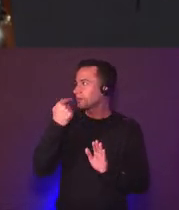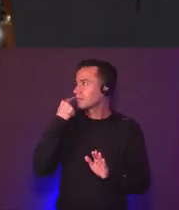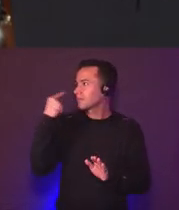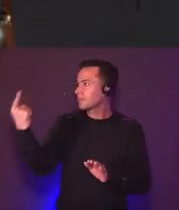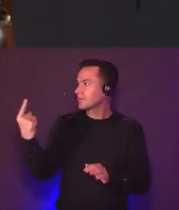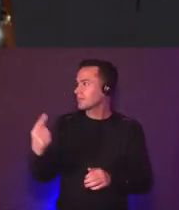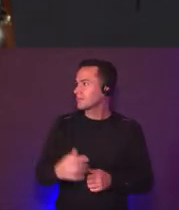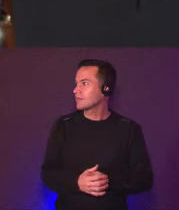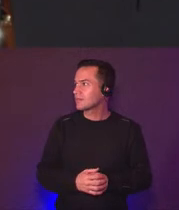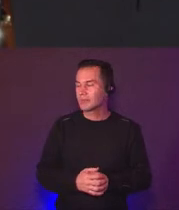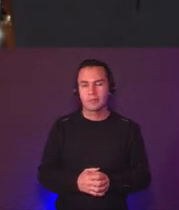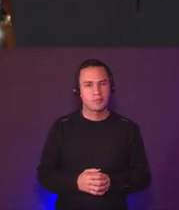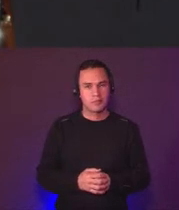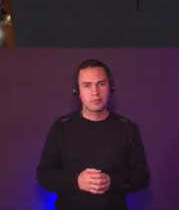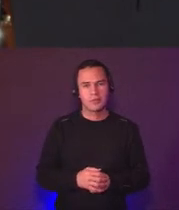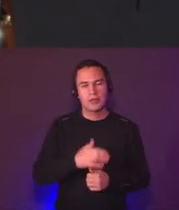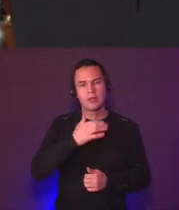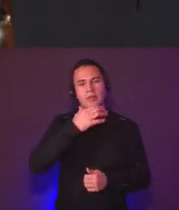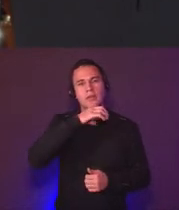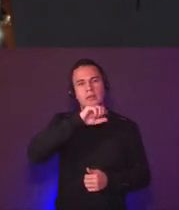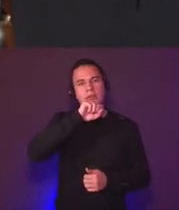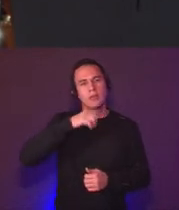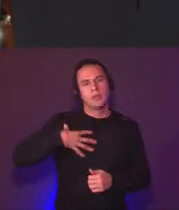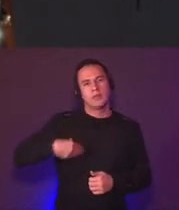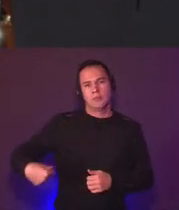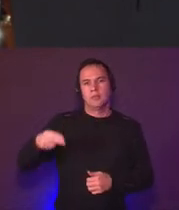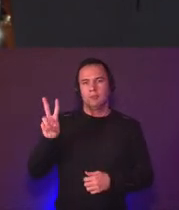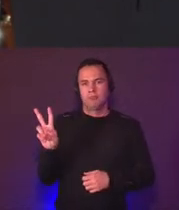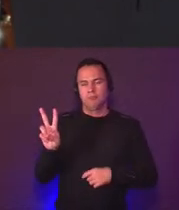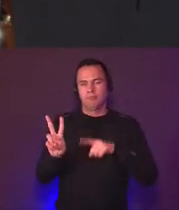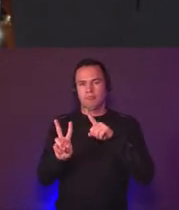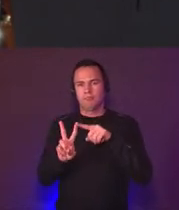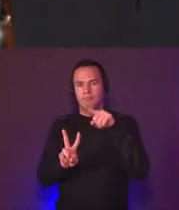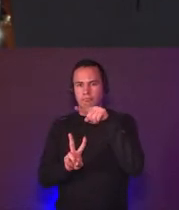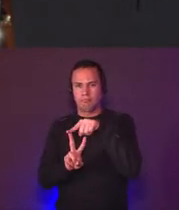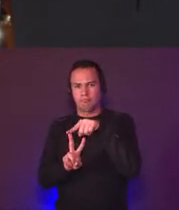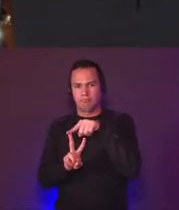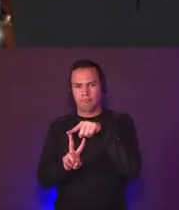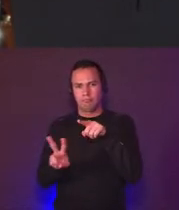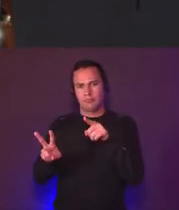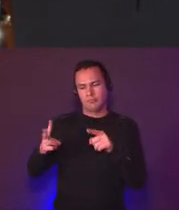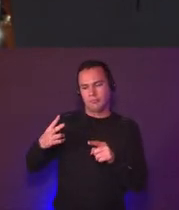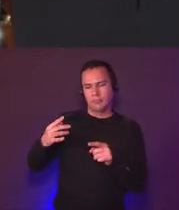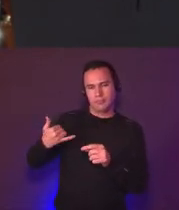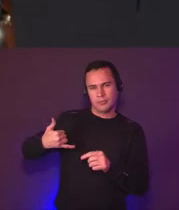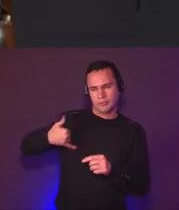My parents had two daughters, 2 years apart, and then they waited